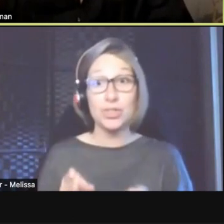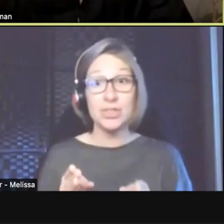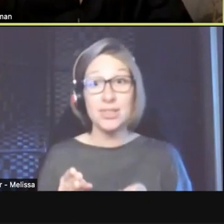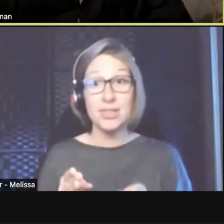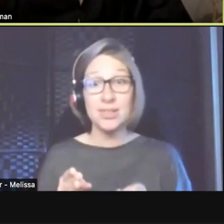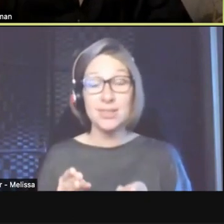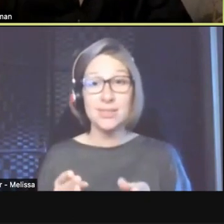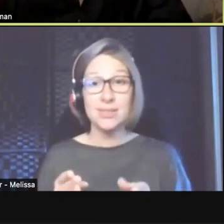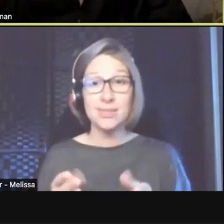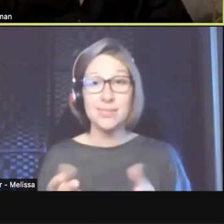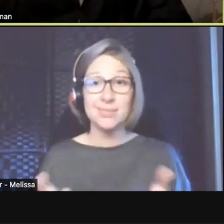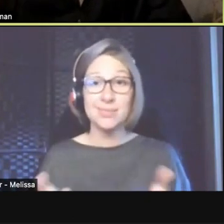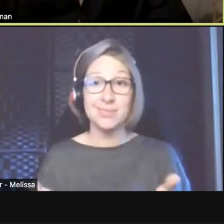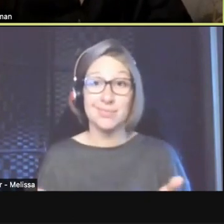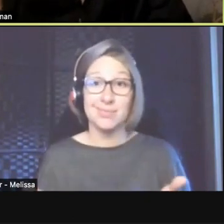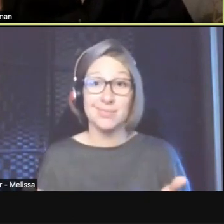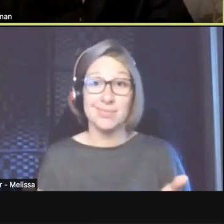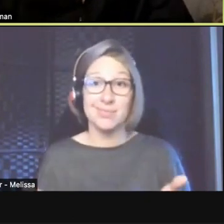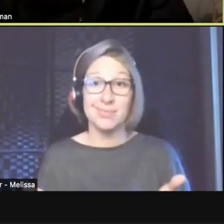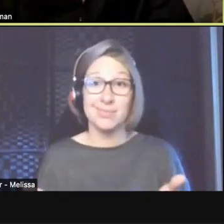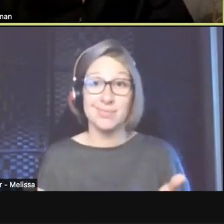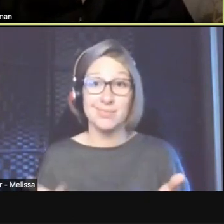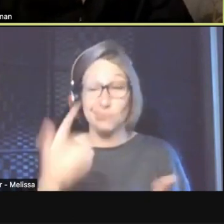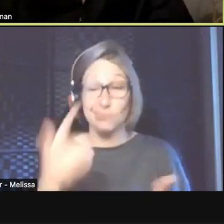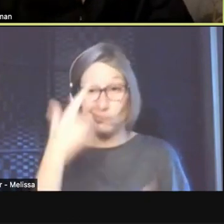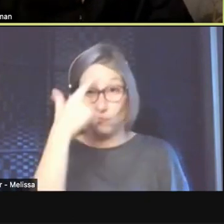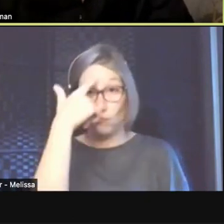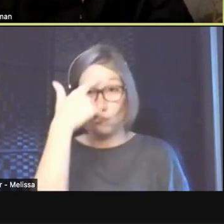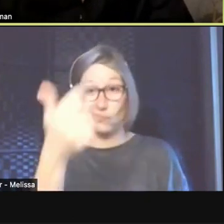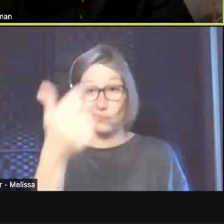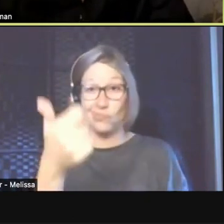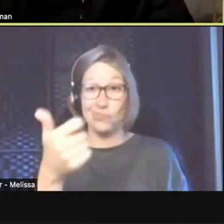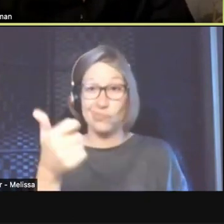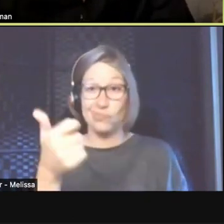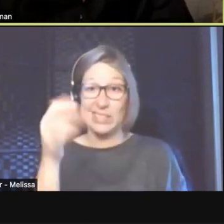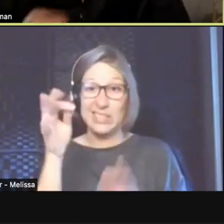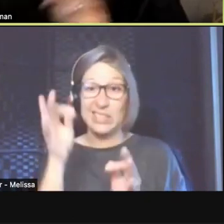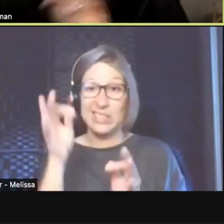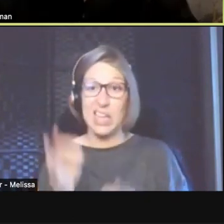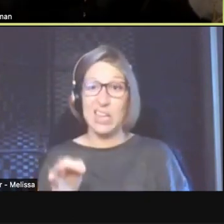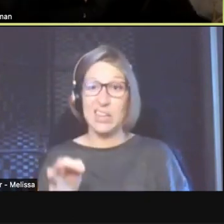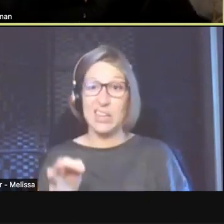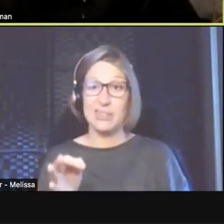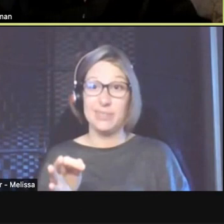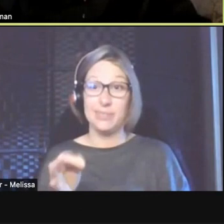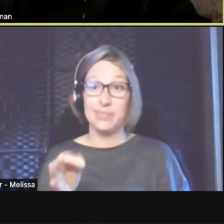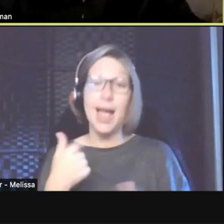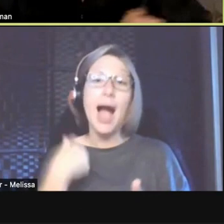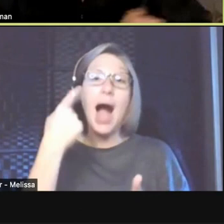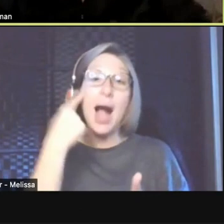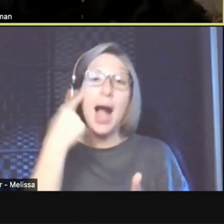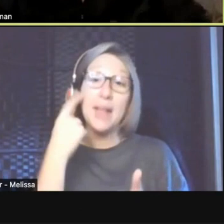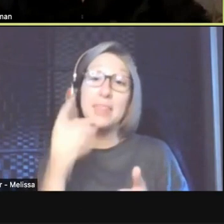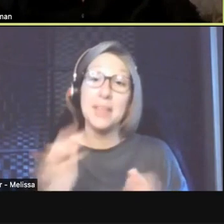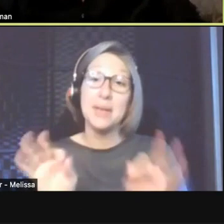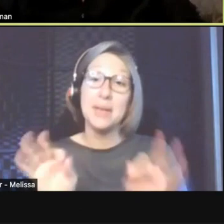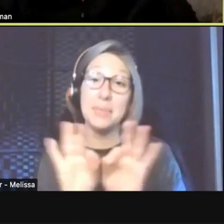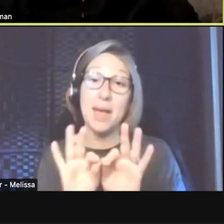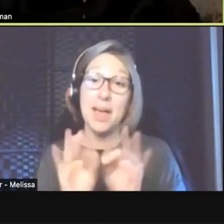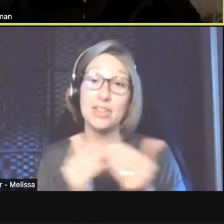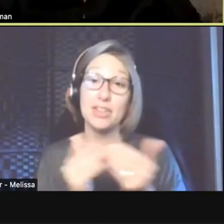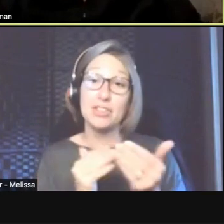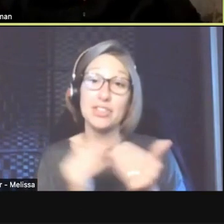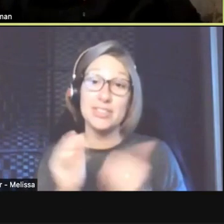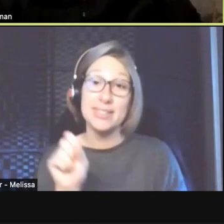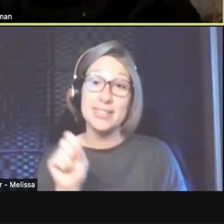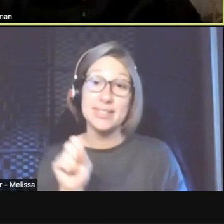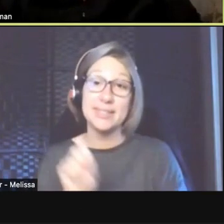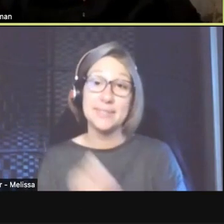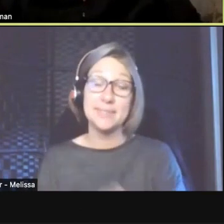That's a judgment, you make for yourself. I think it matters.